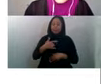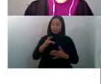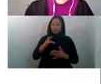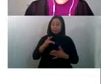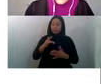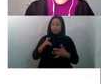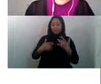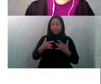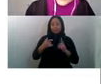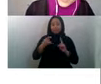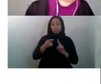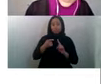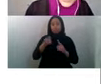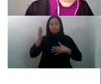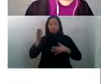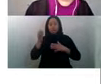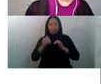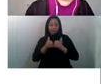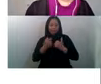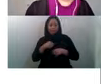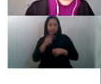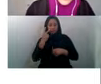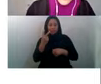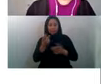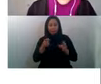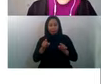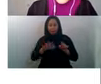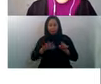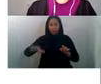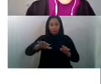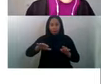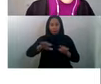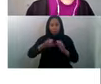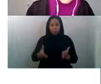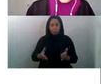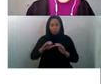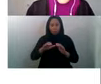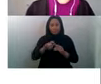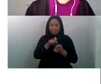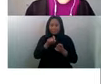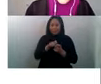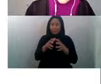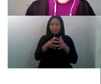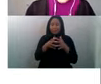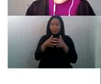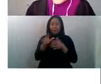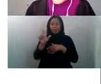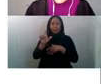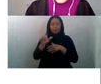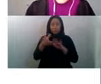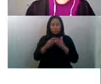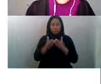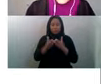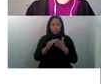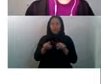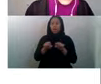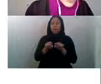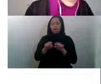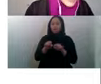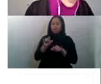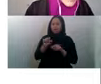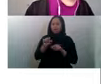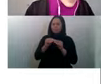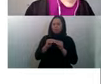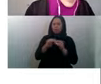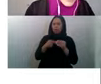happening worldwide and specifically within the American Muslim community, but also a little bit more about our work, right, in